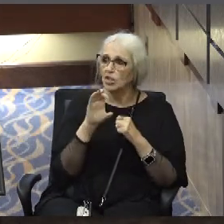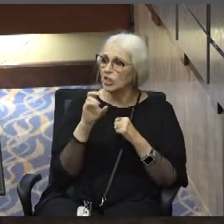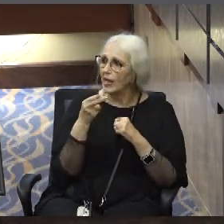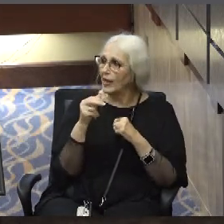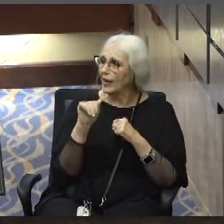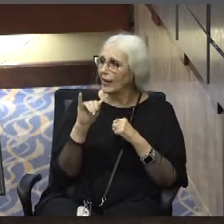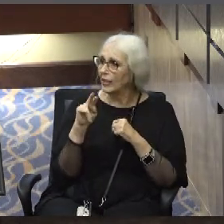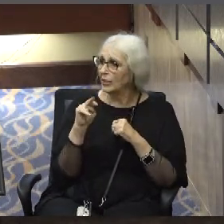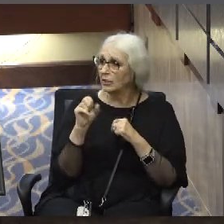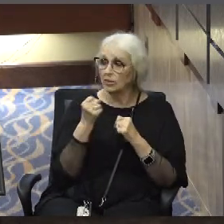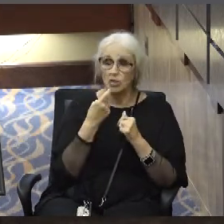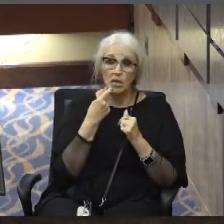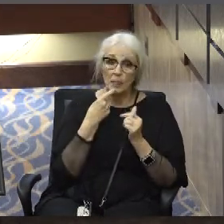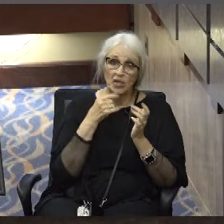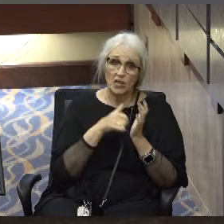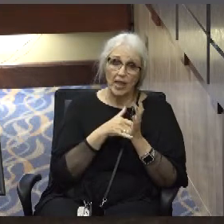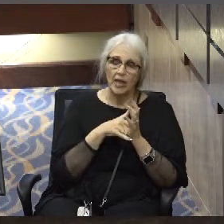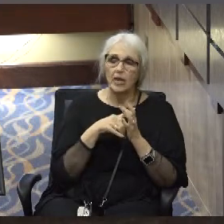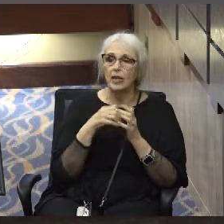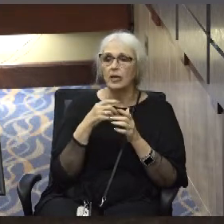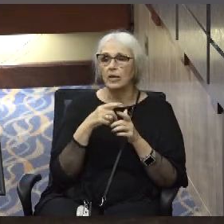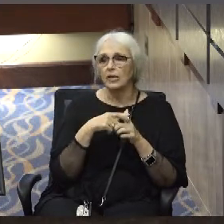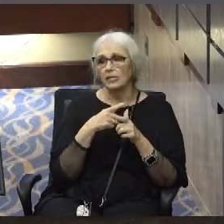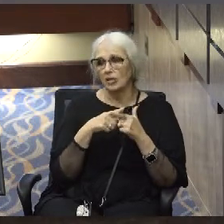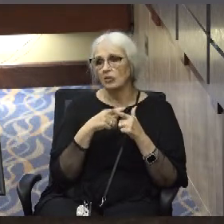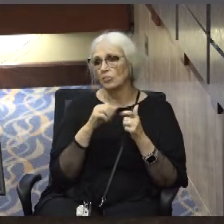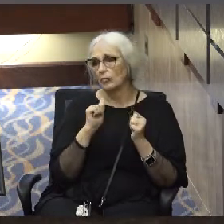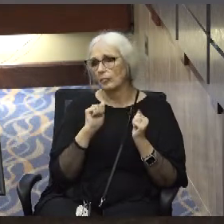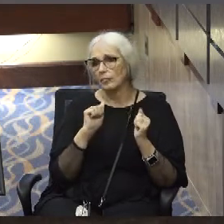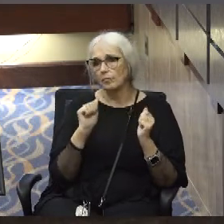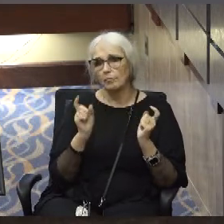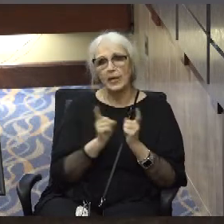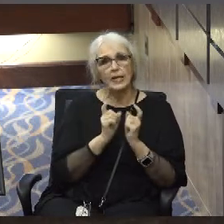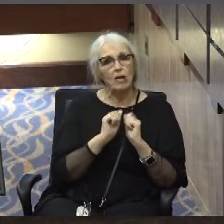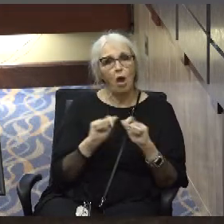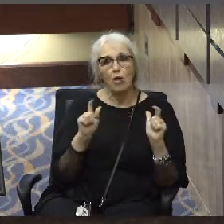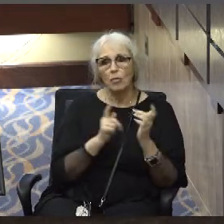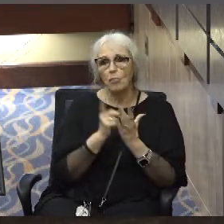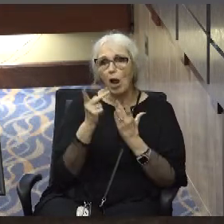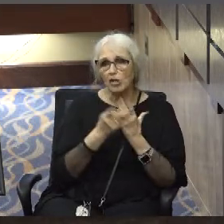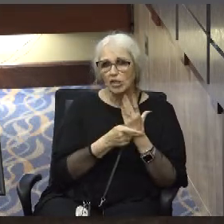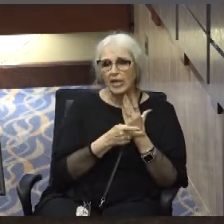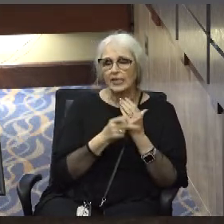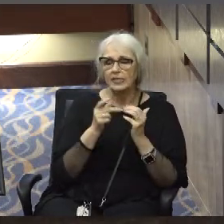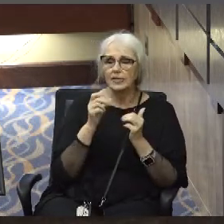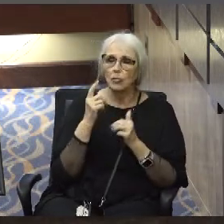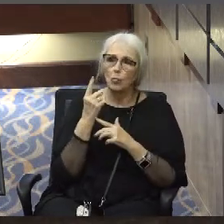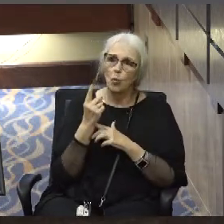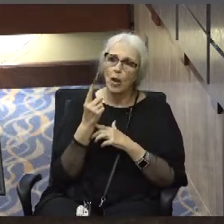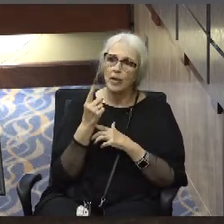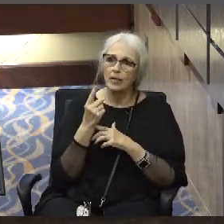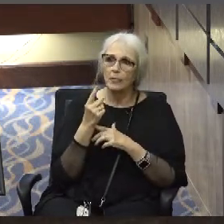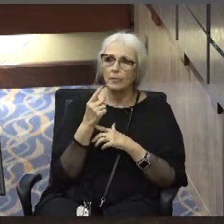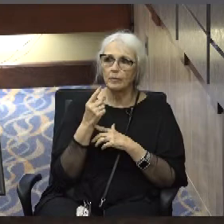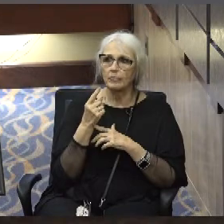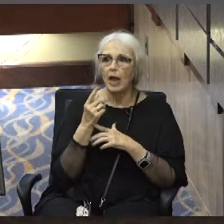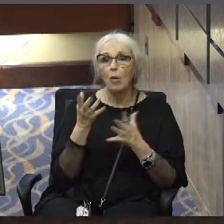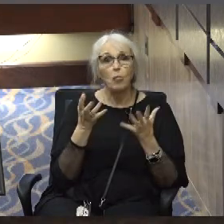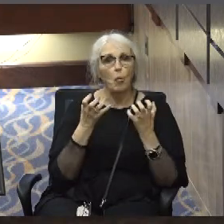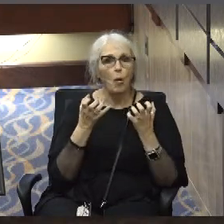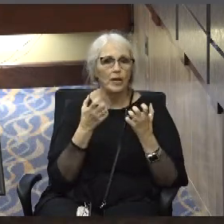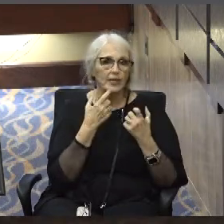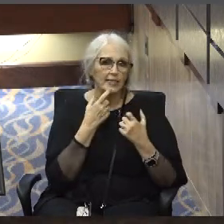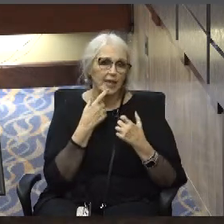but those are elongating some of these projects too. But I just want to express my appreciation